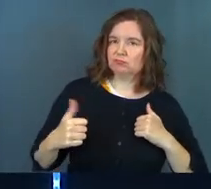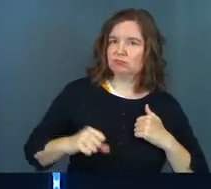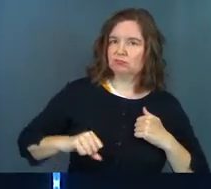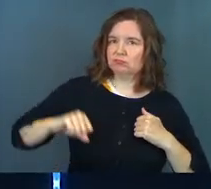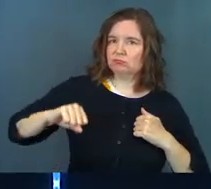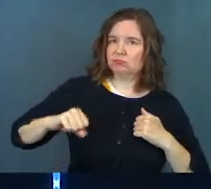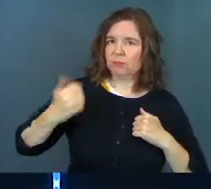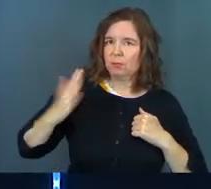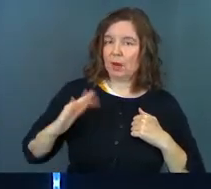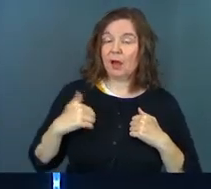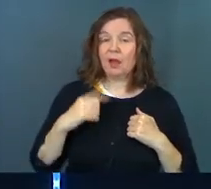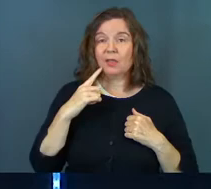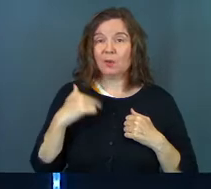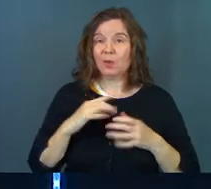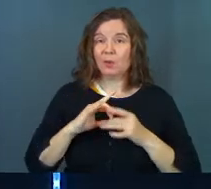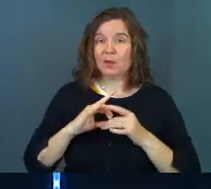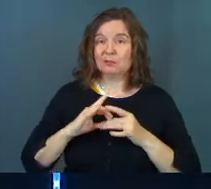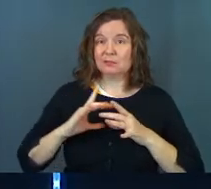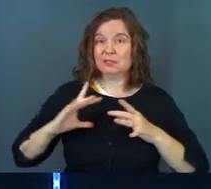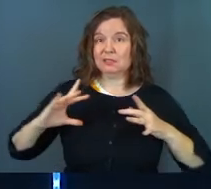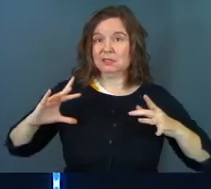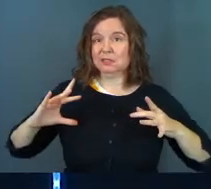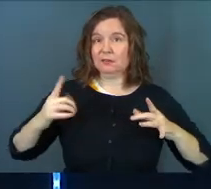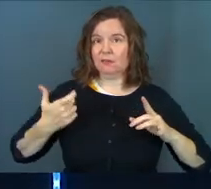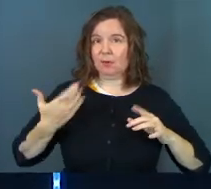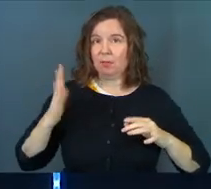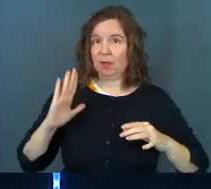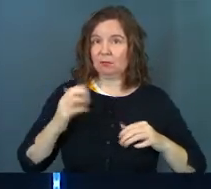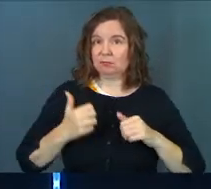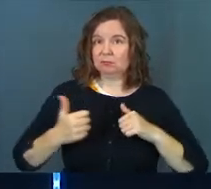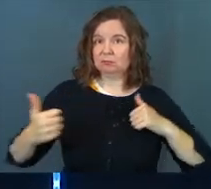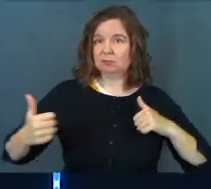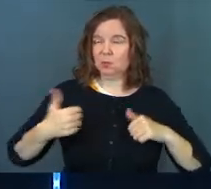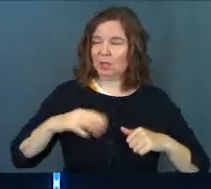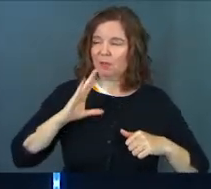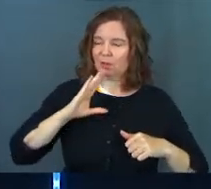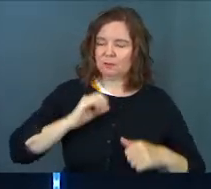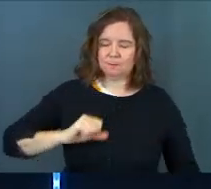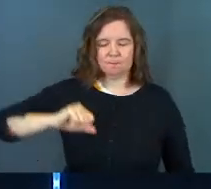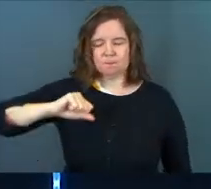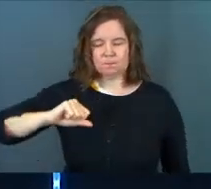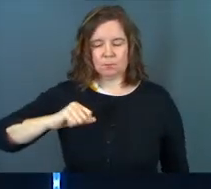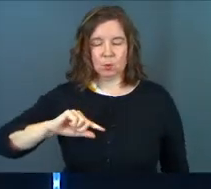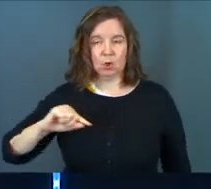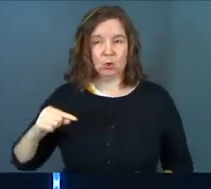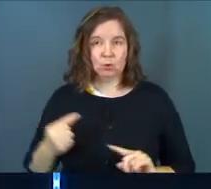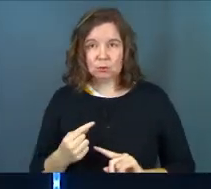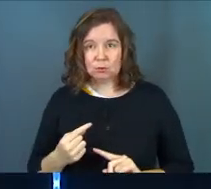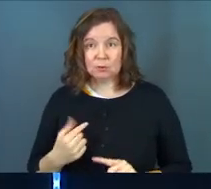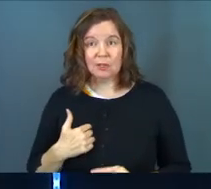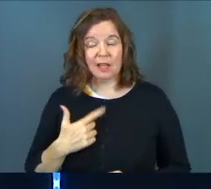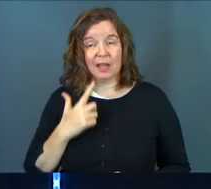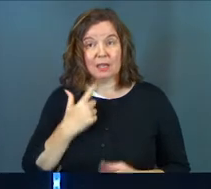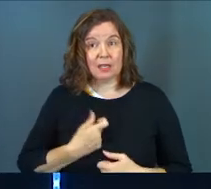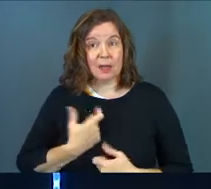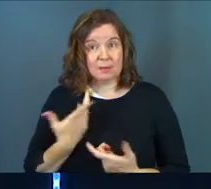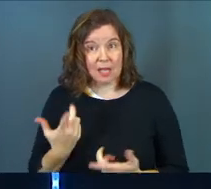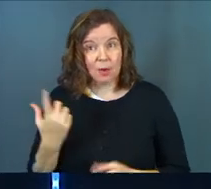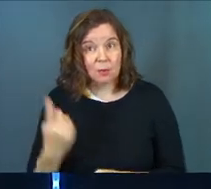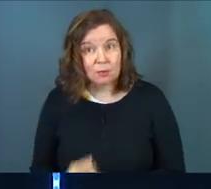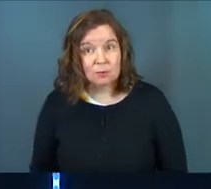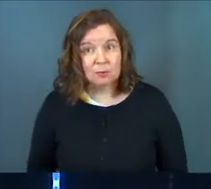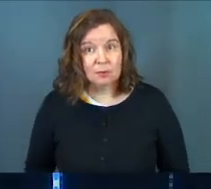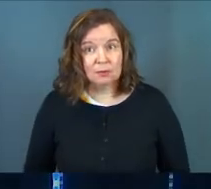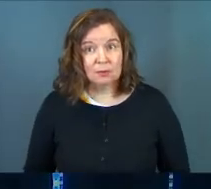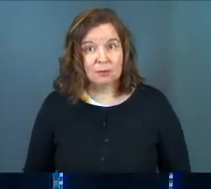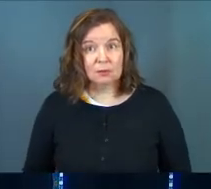God. I think we get relationally distant. We get frustrated. We get hurt. And it comes out, does it